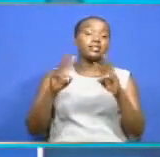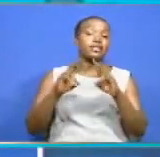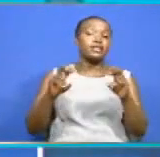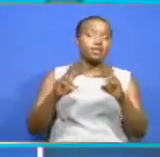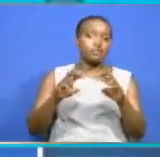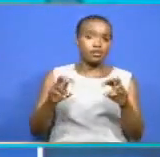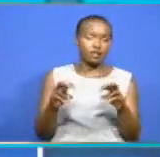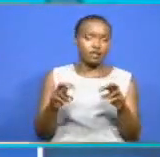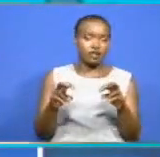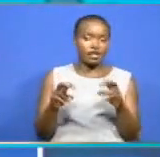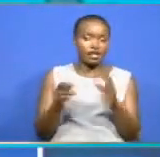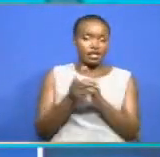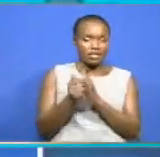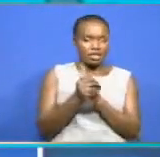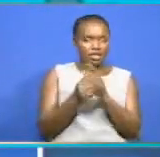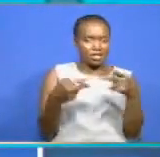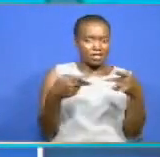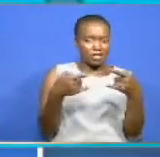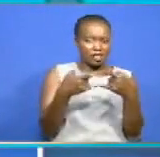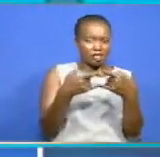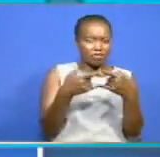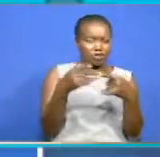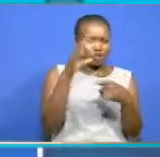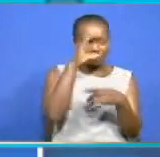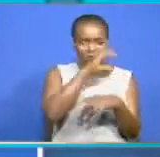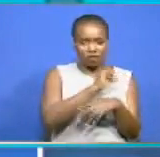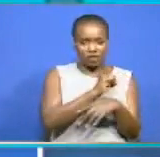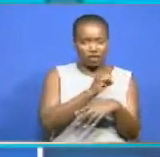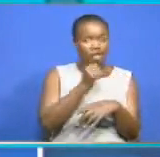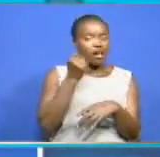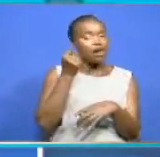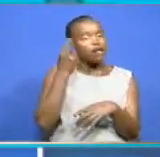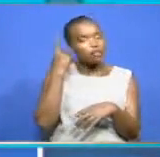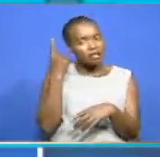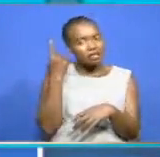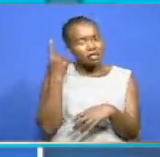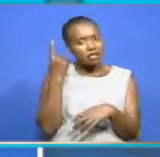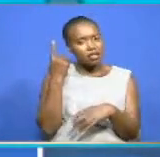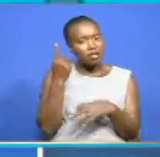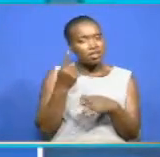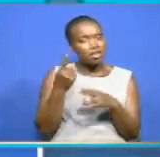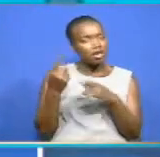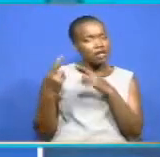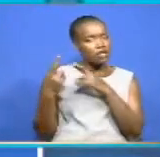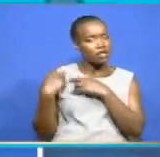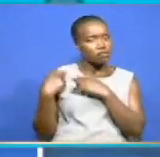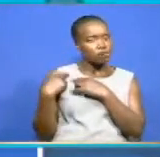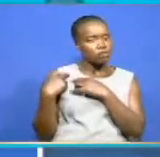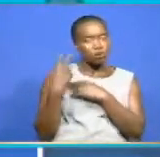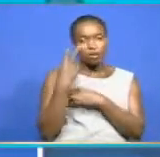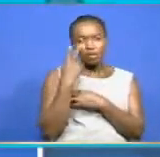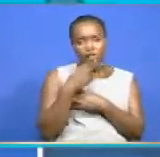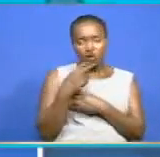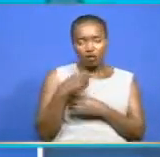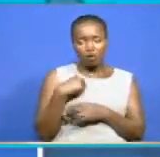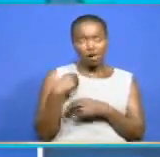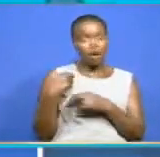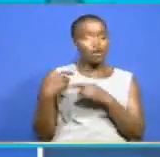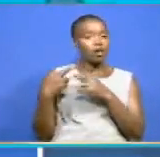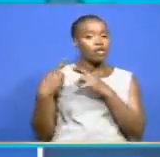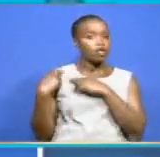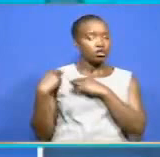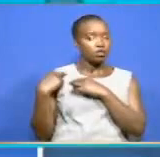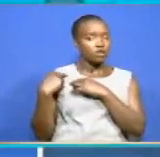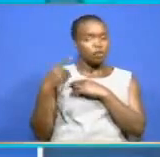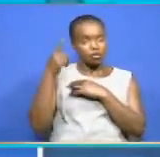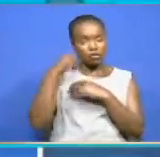were actual skill gaps in terms of understanding this role. My role as a policymaker at the county